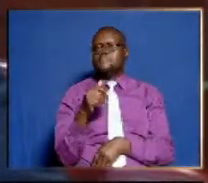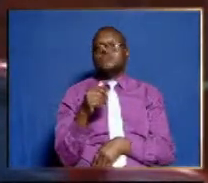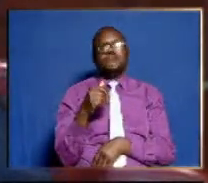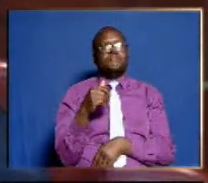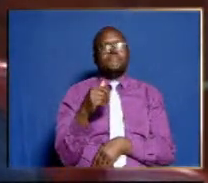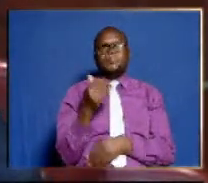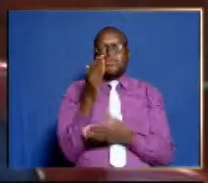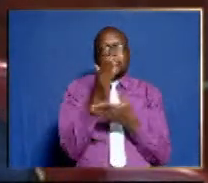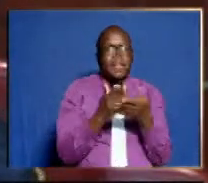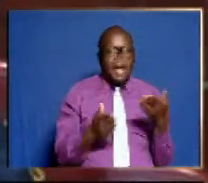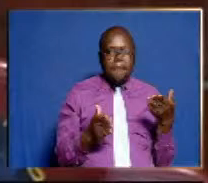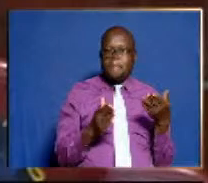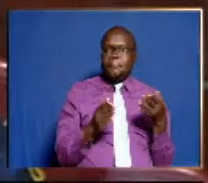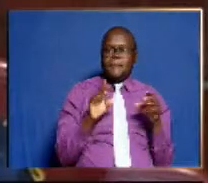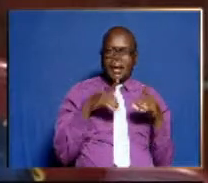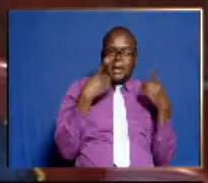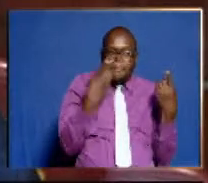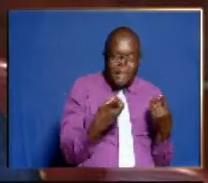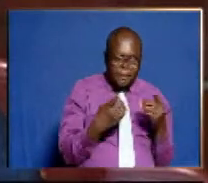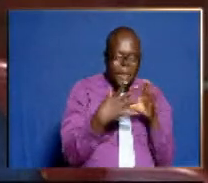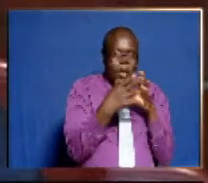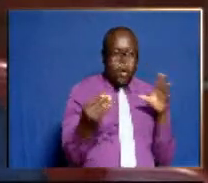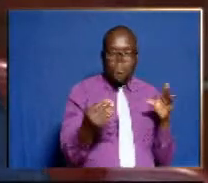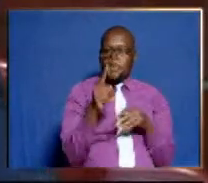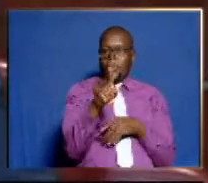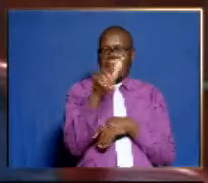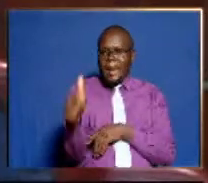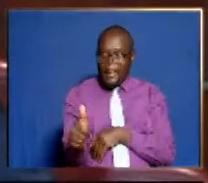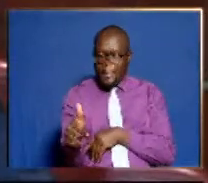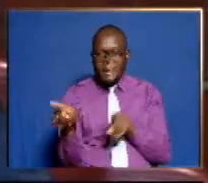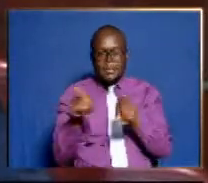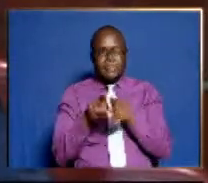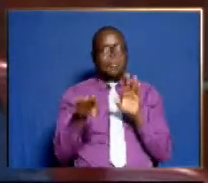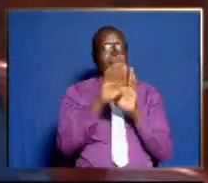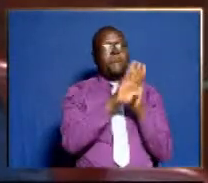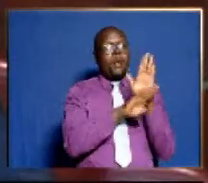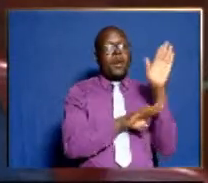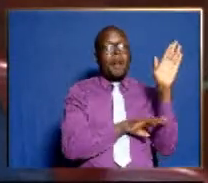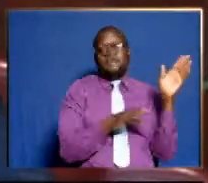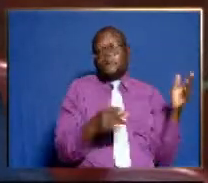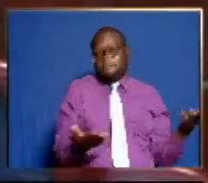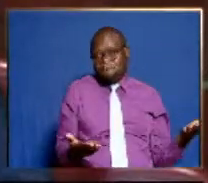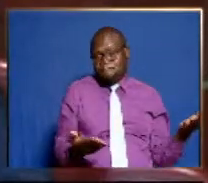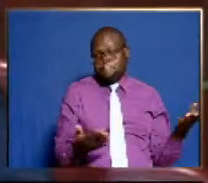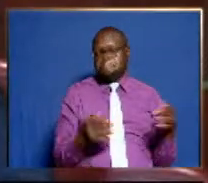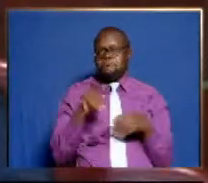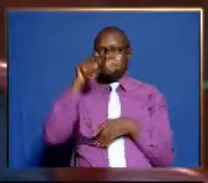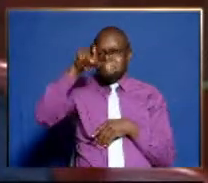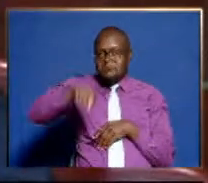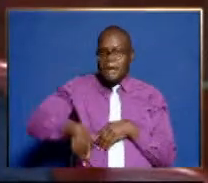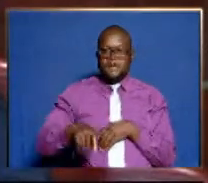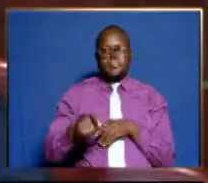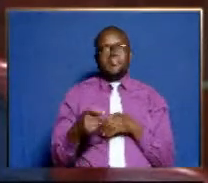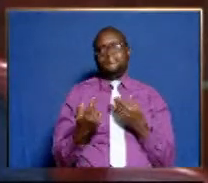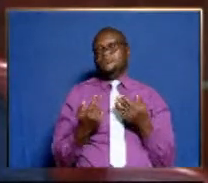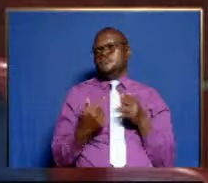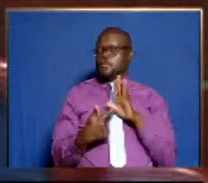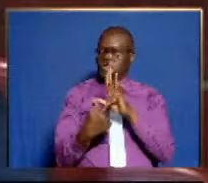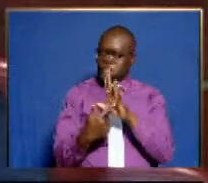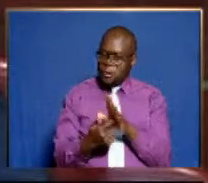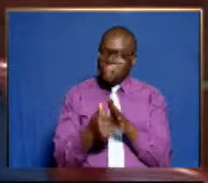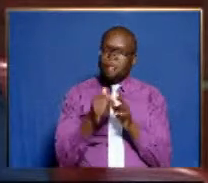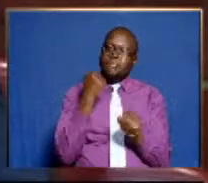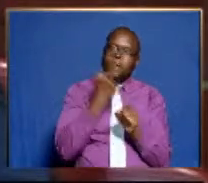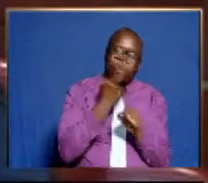between some spending agencies as well as between some programs. There needs to be streamlining of functions which